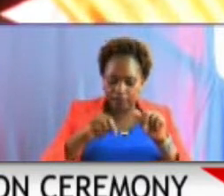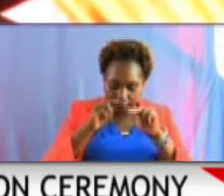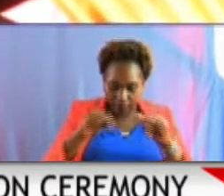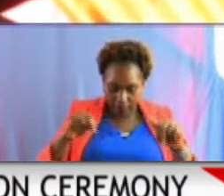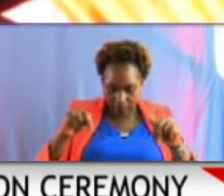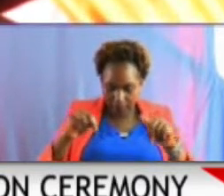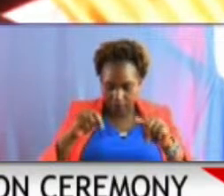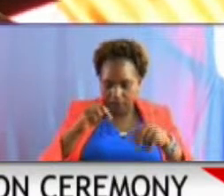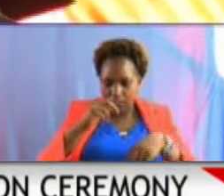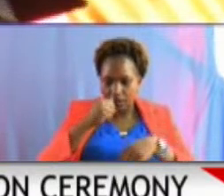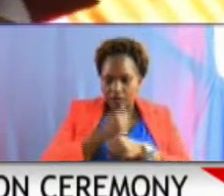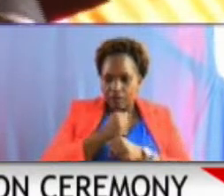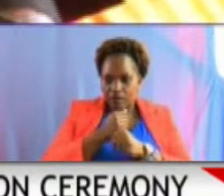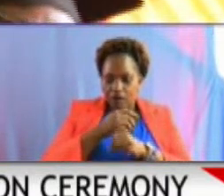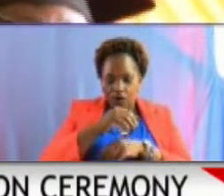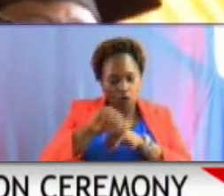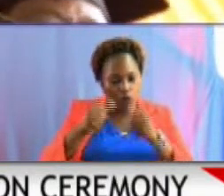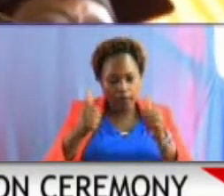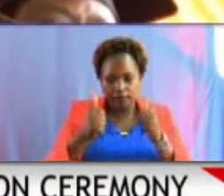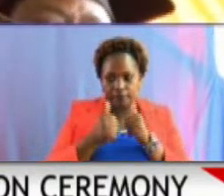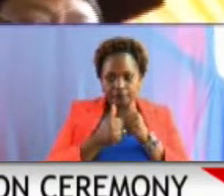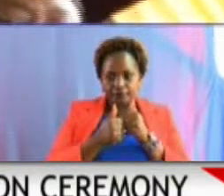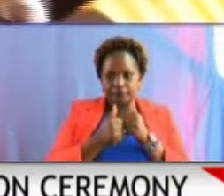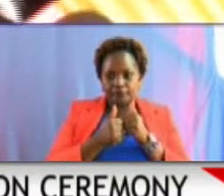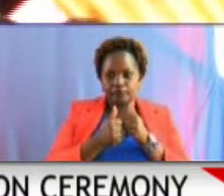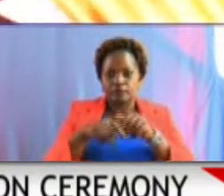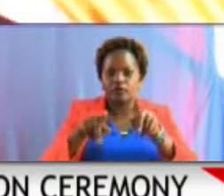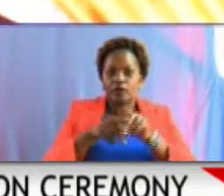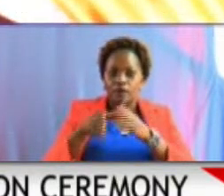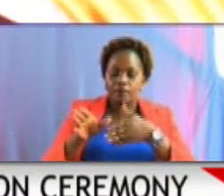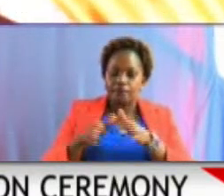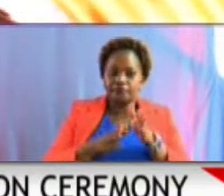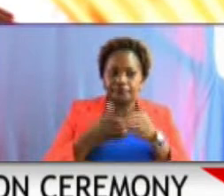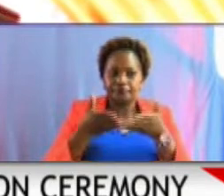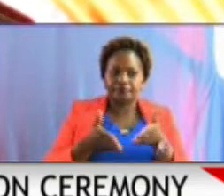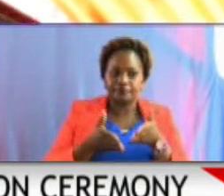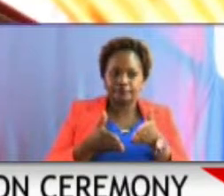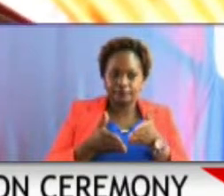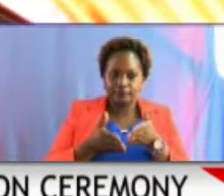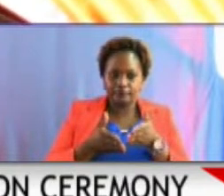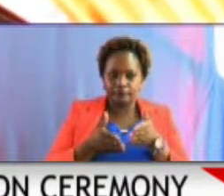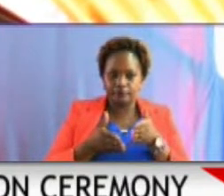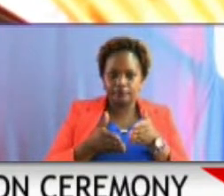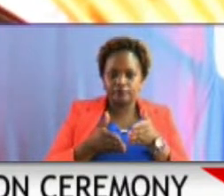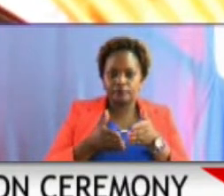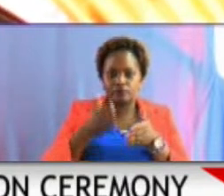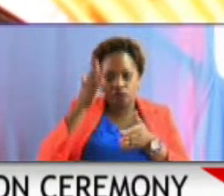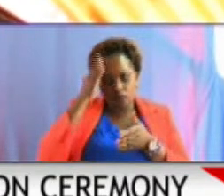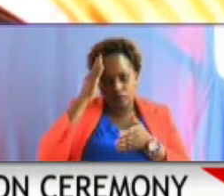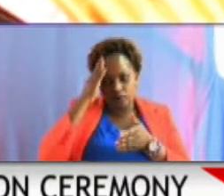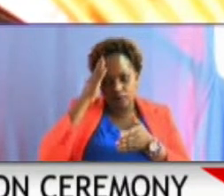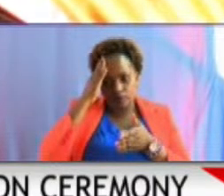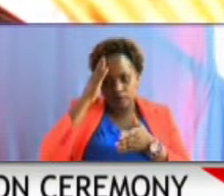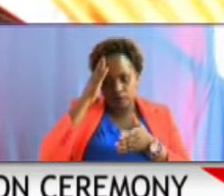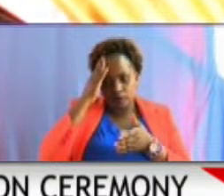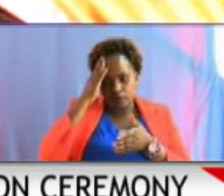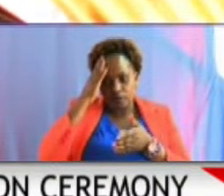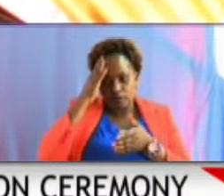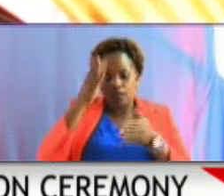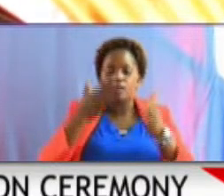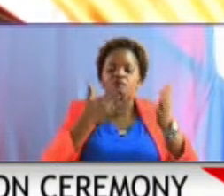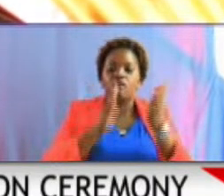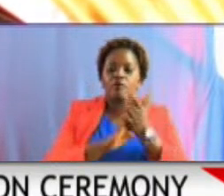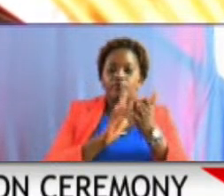their various awards. I also take this opportunity to acknowledge and commend